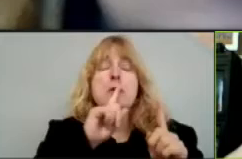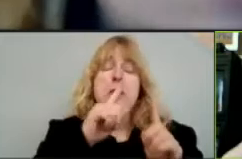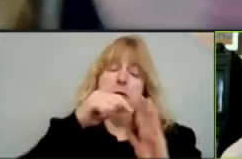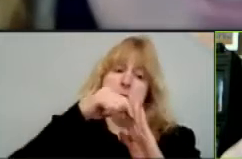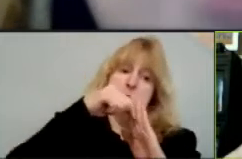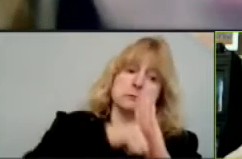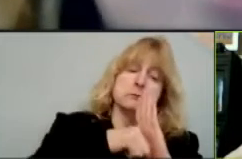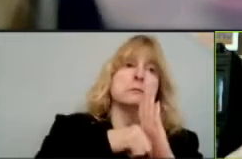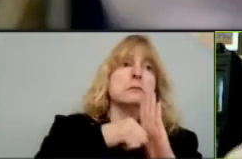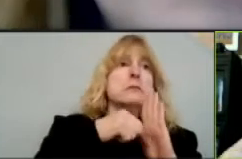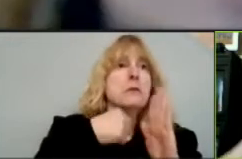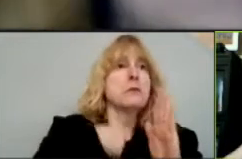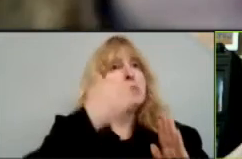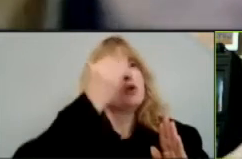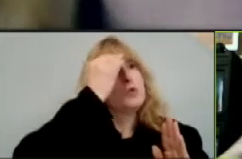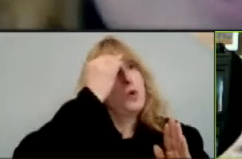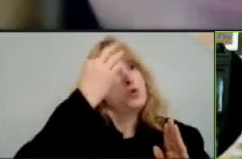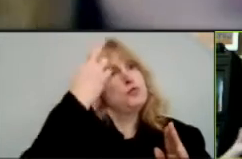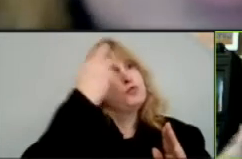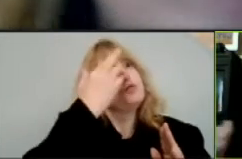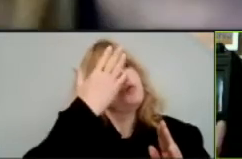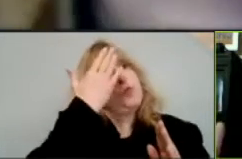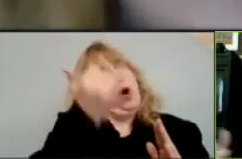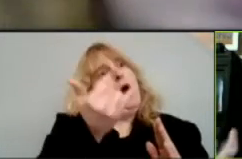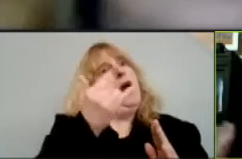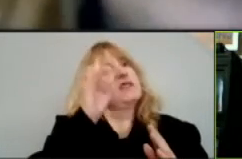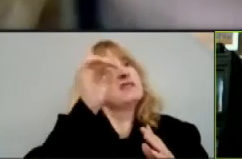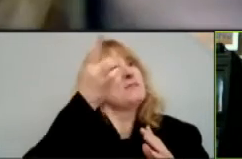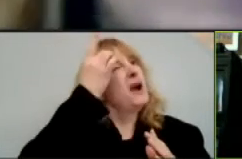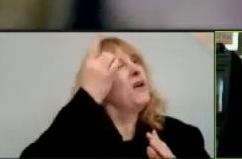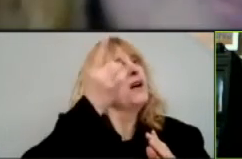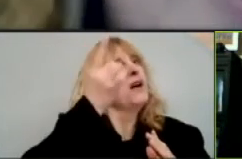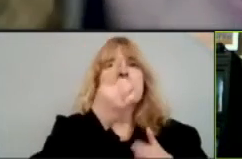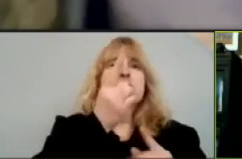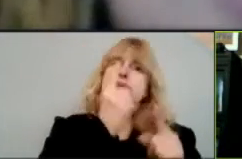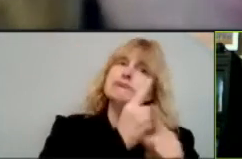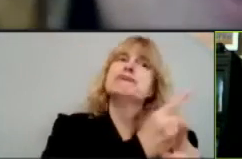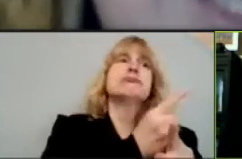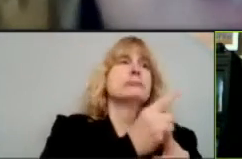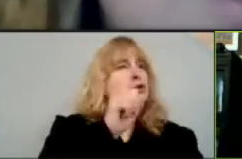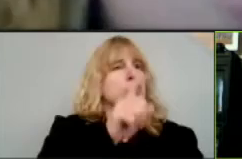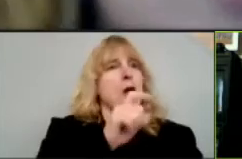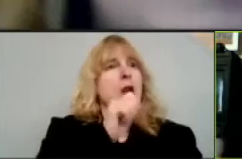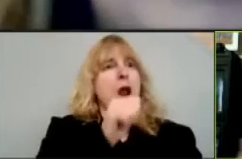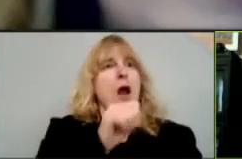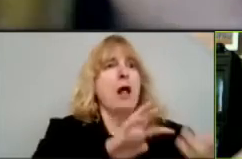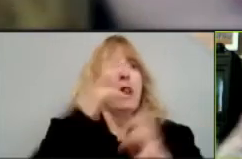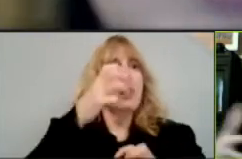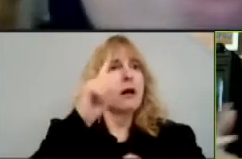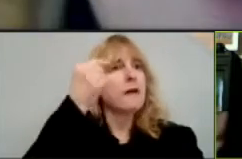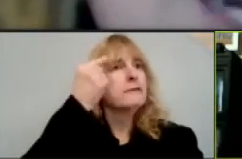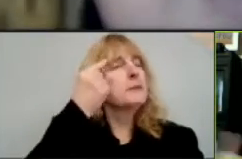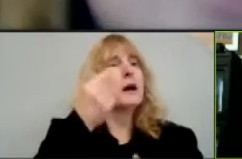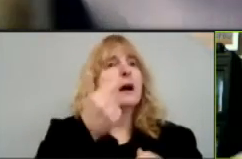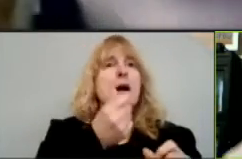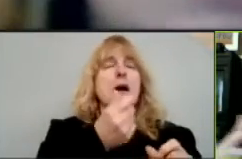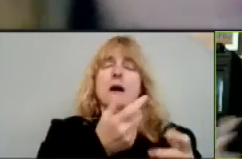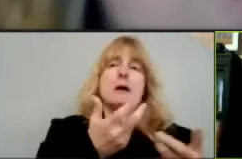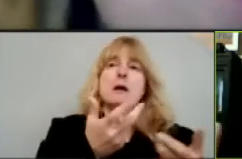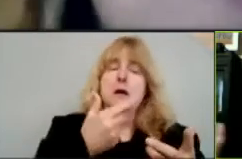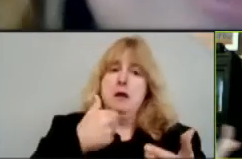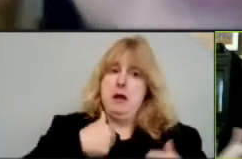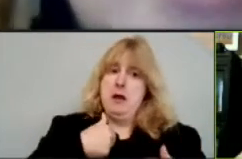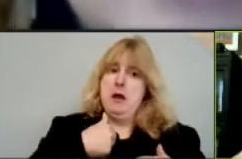happening. And so how do I make sure that my kids, quite frankly, are smarter than I am as it relates to our process and